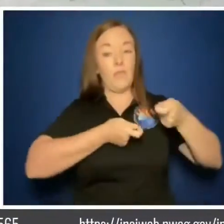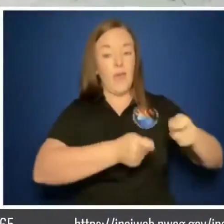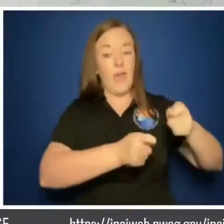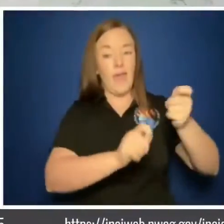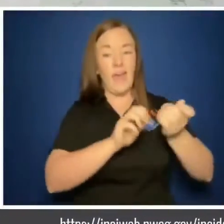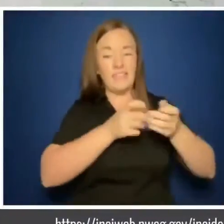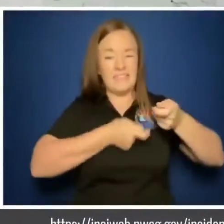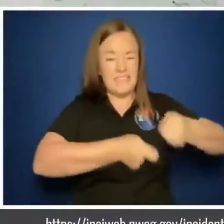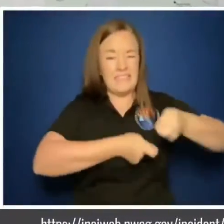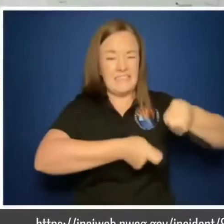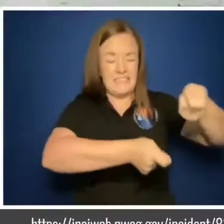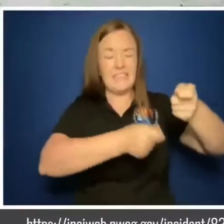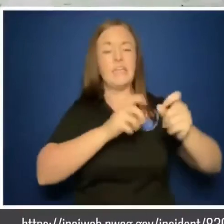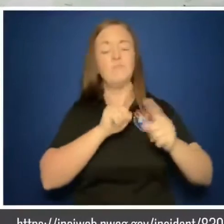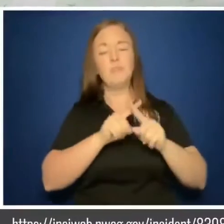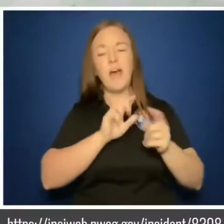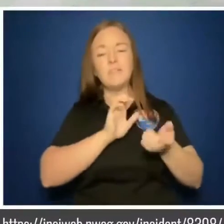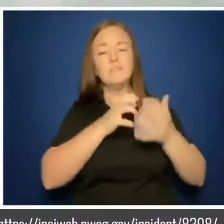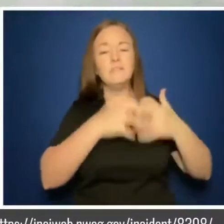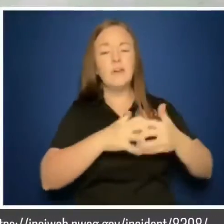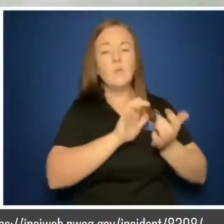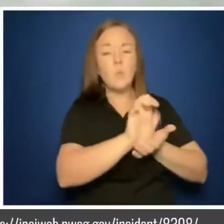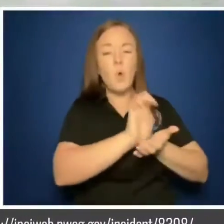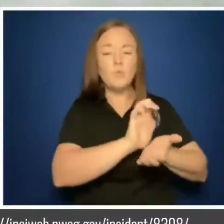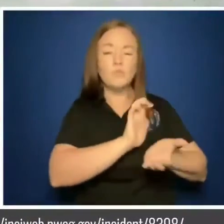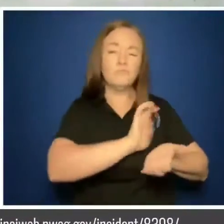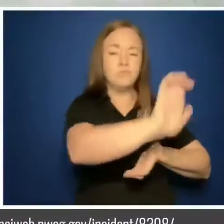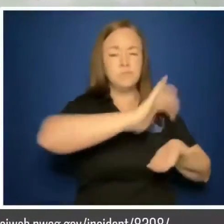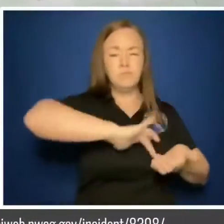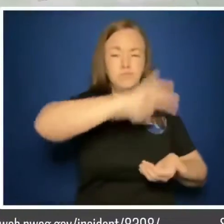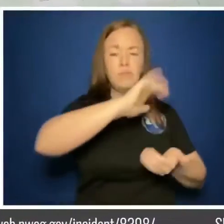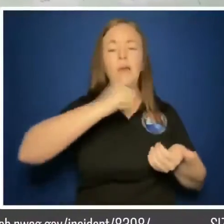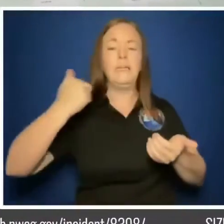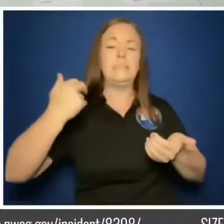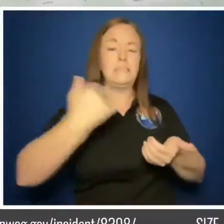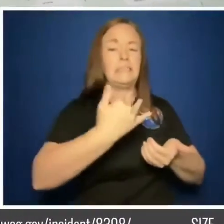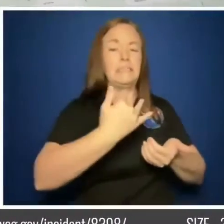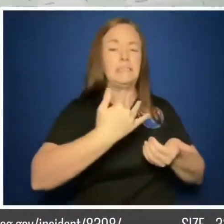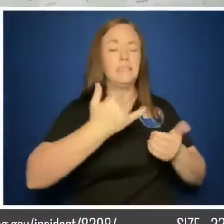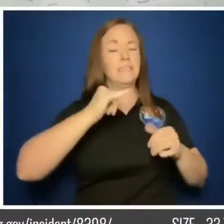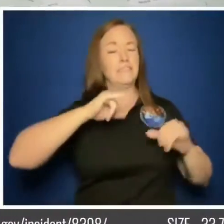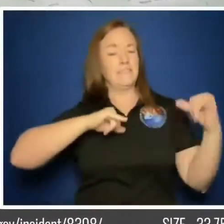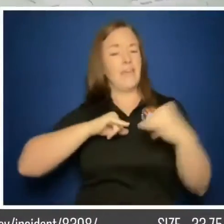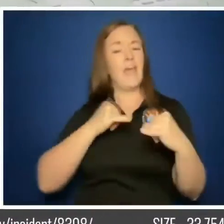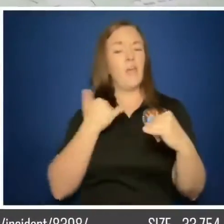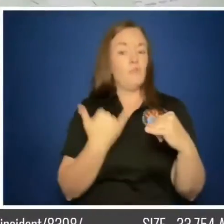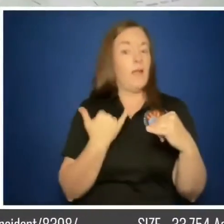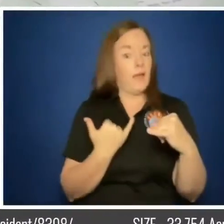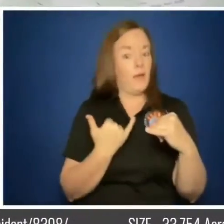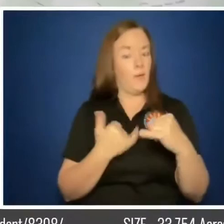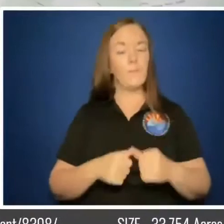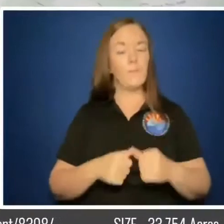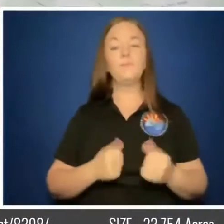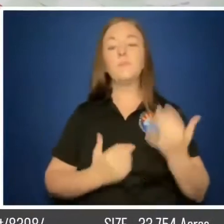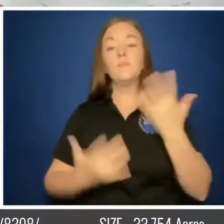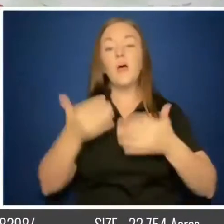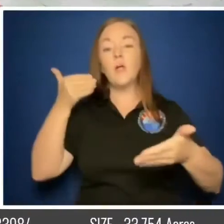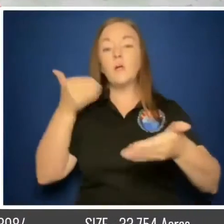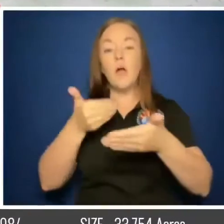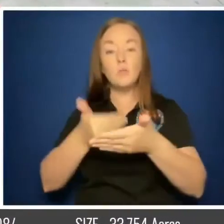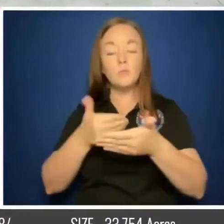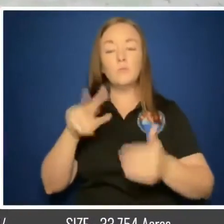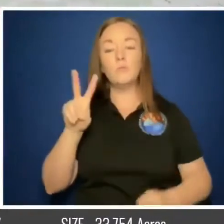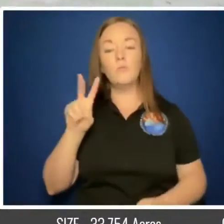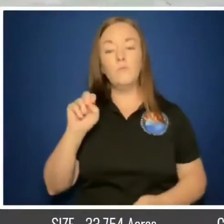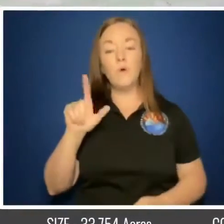the south end of the fire here. As the fire got up on approached the Volcano Road, the crews were able to